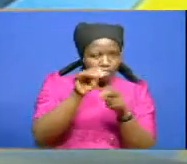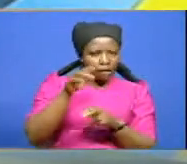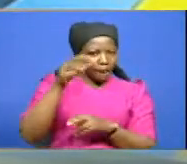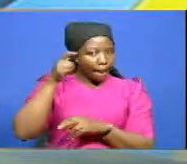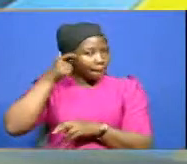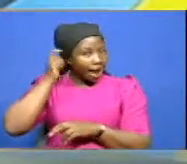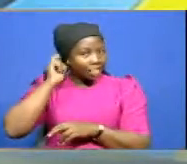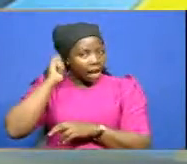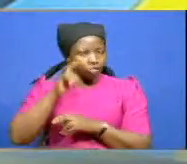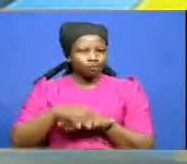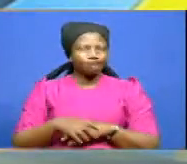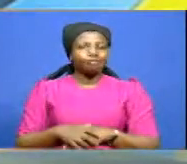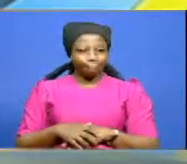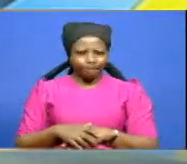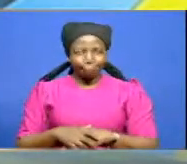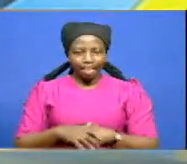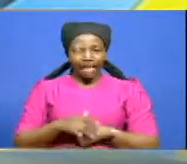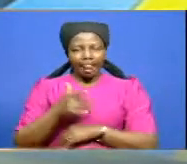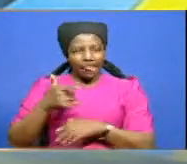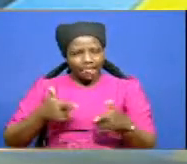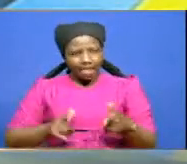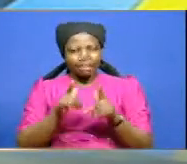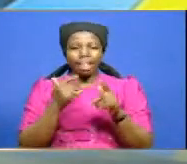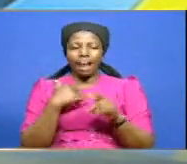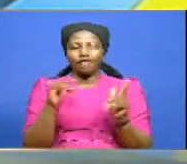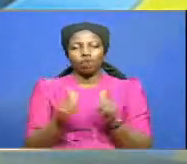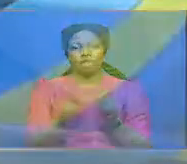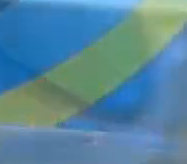also got that right. Let's take that quick short break.